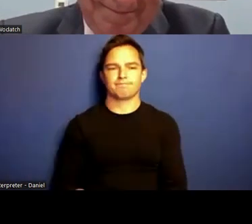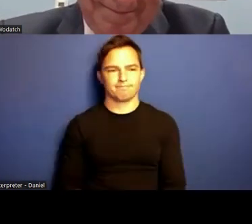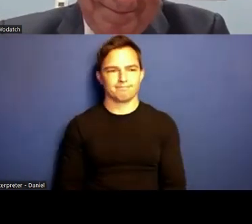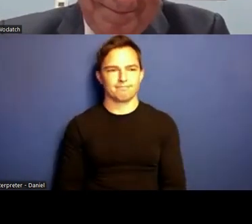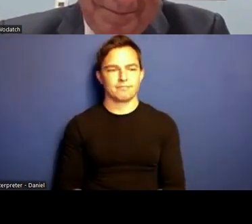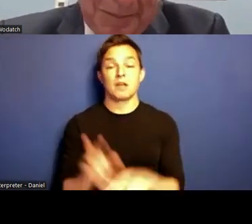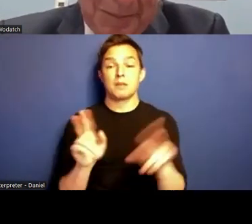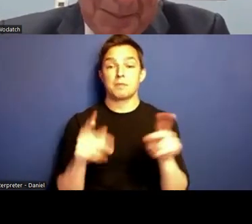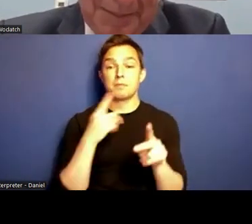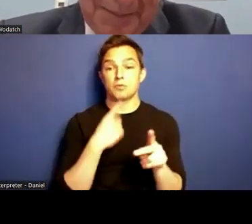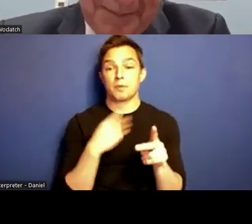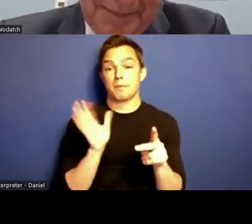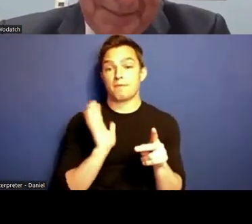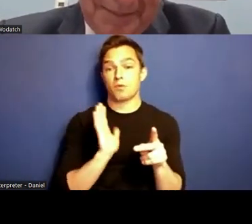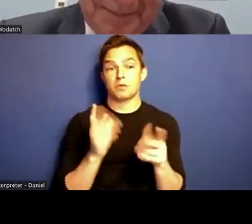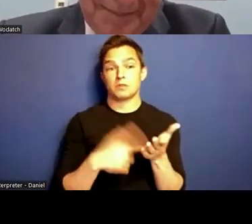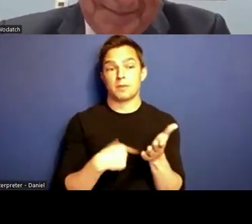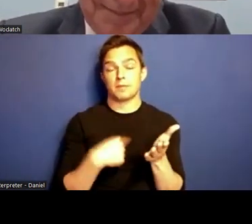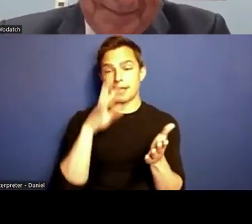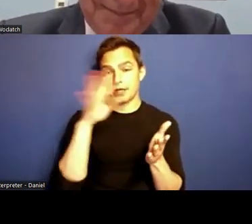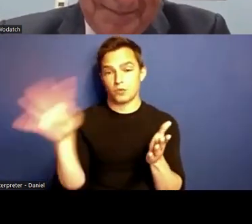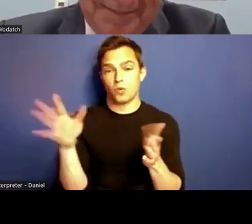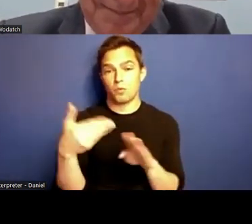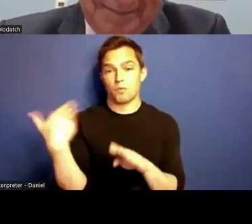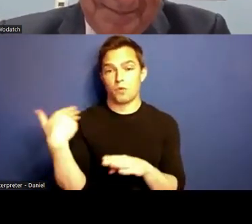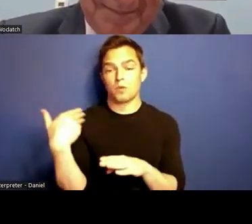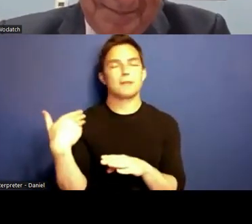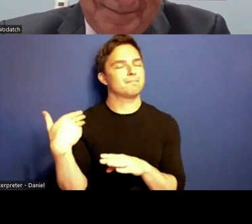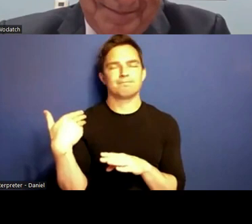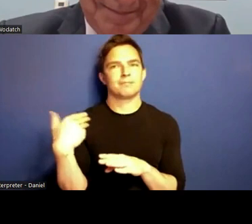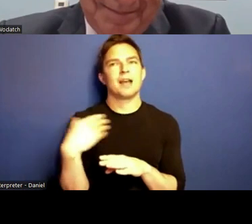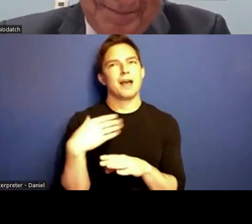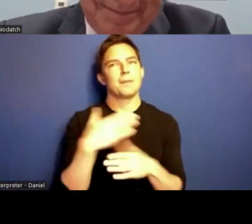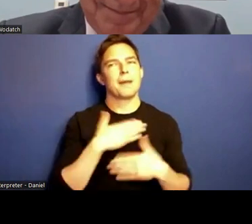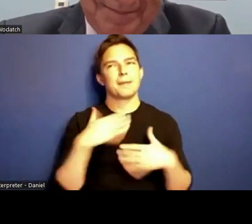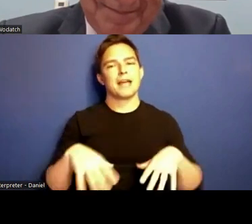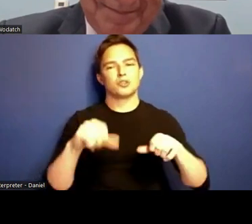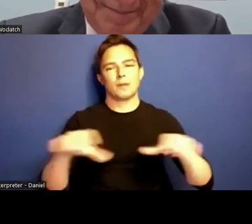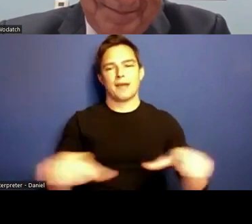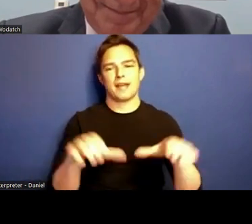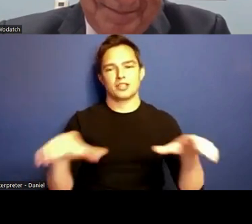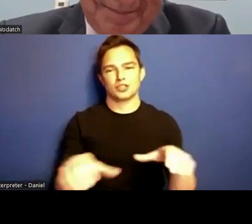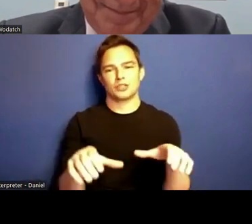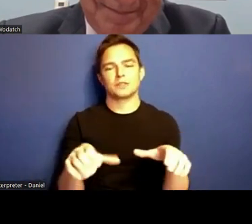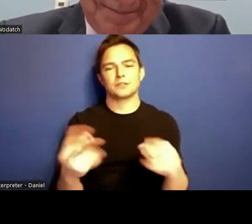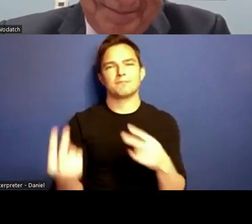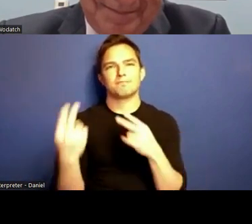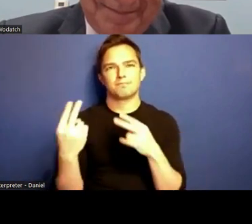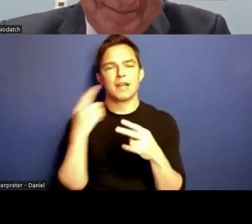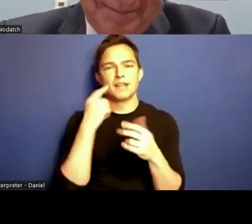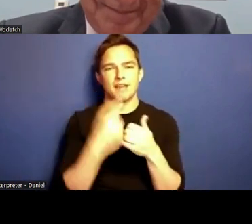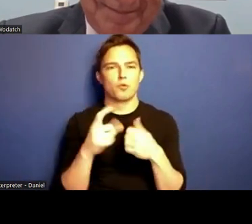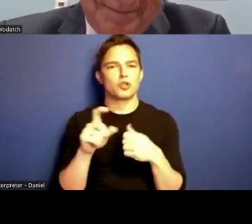people said that to me. Sometimes I ignored it, but I'm glad I took some action. And I think everybody ought to do